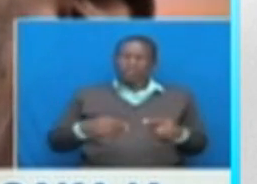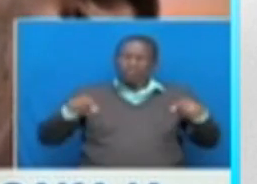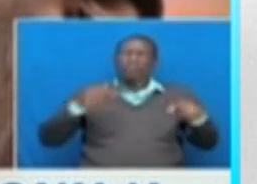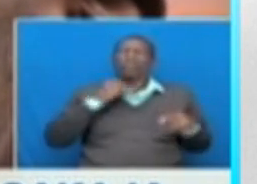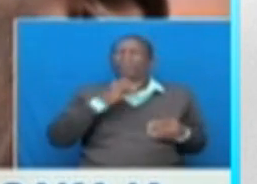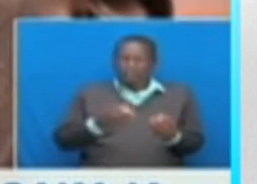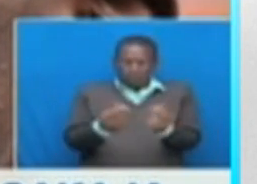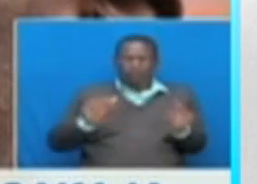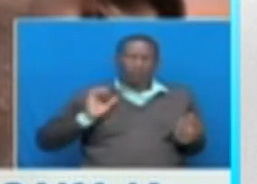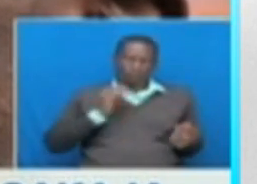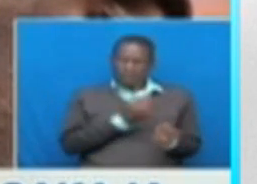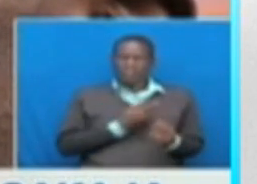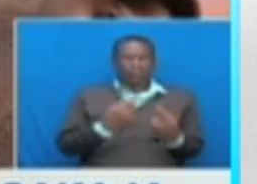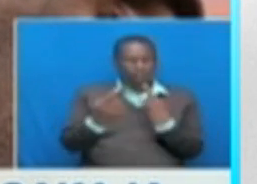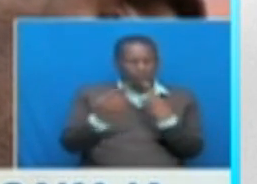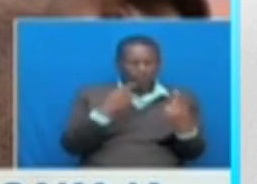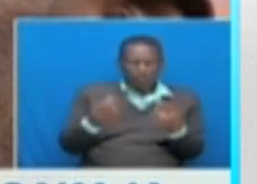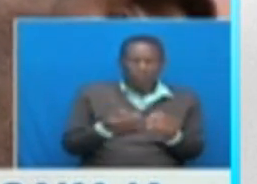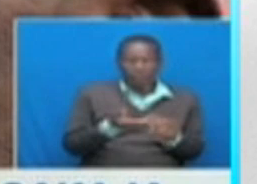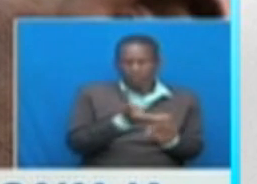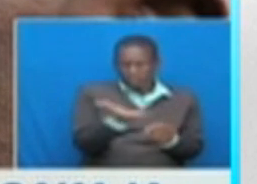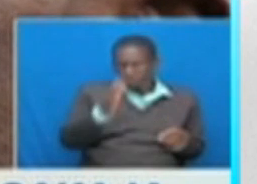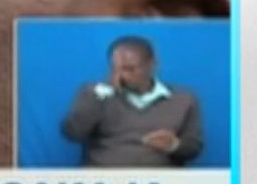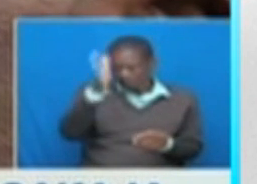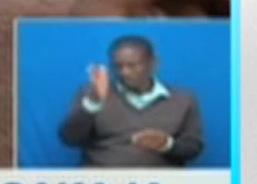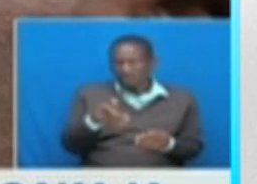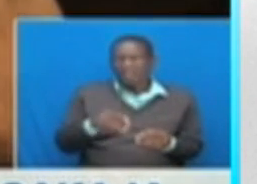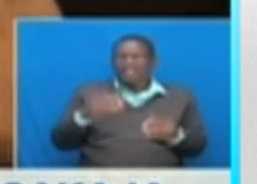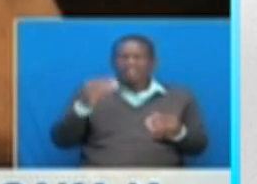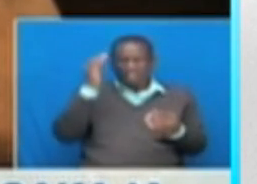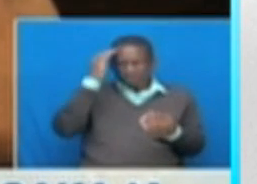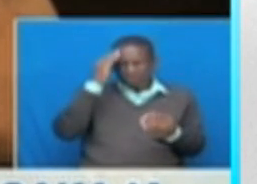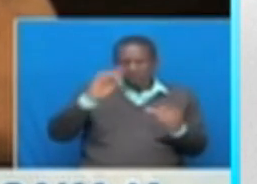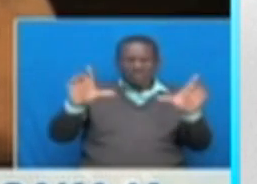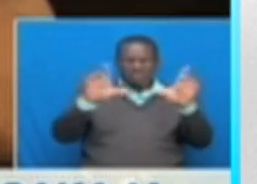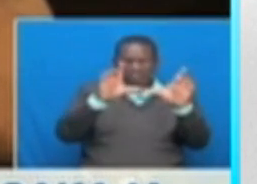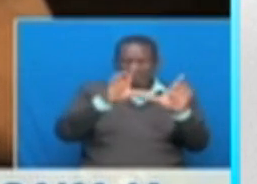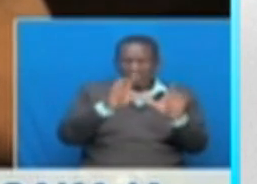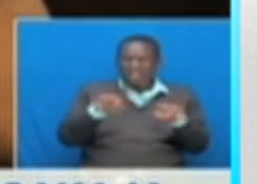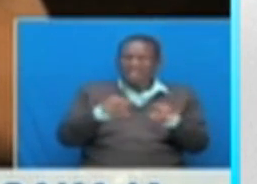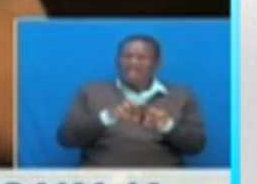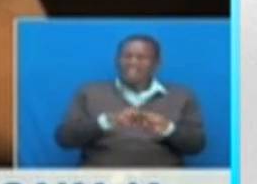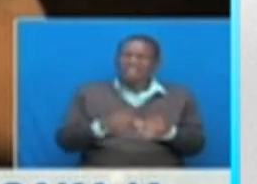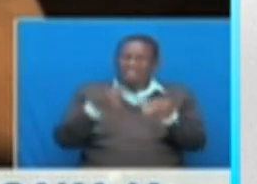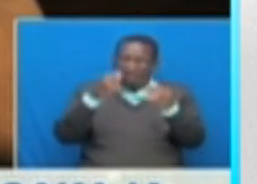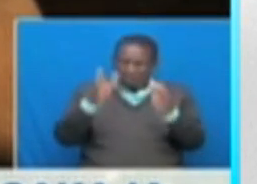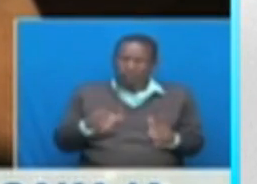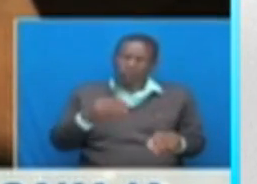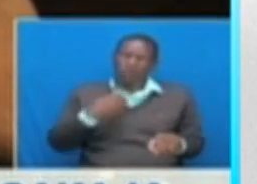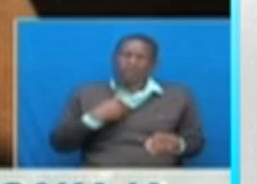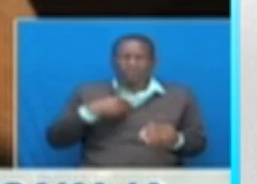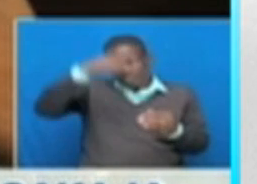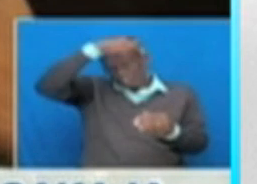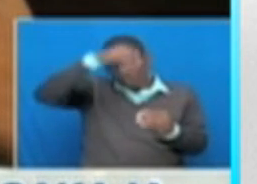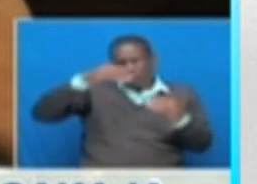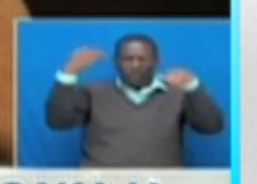Resolution Committee to make submissions on Sunday. His academic credentials as a holder of a legitimate university degree,